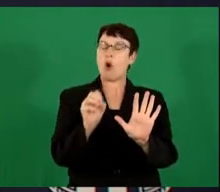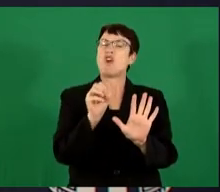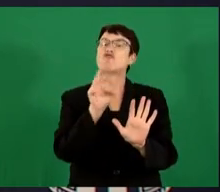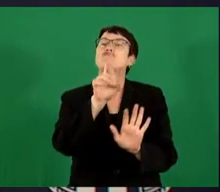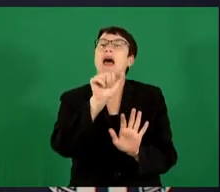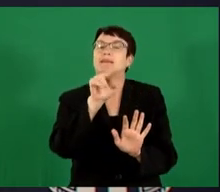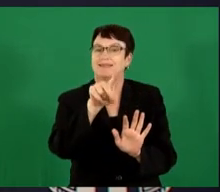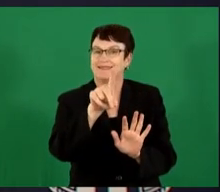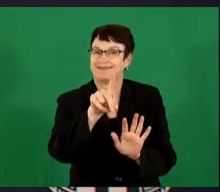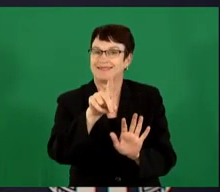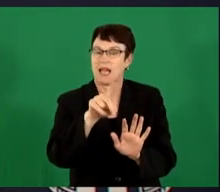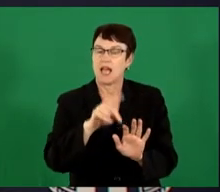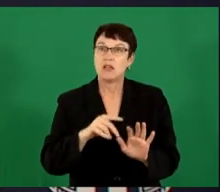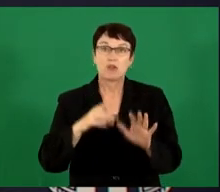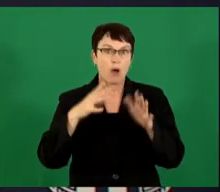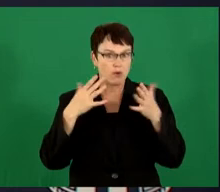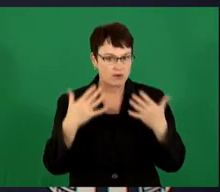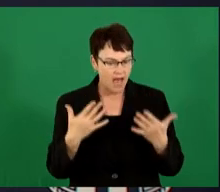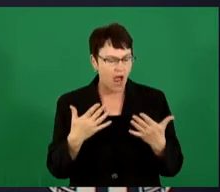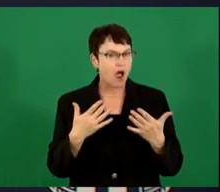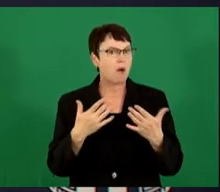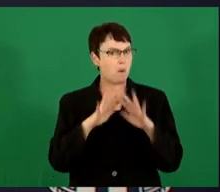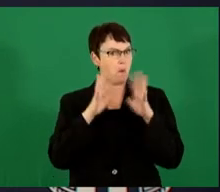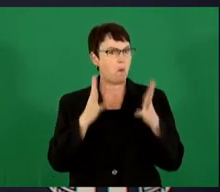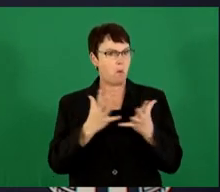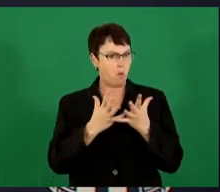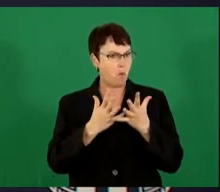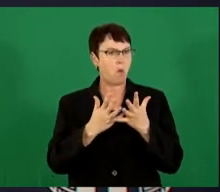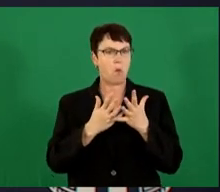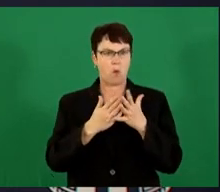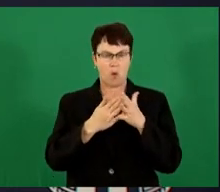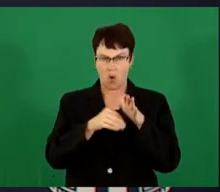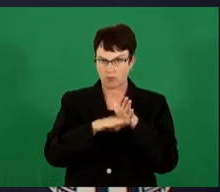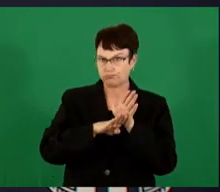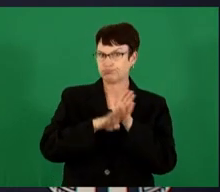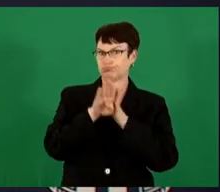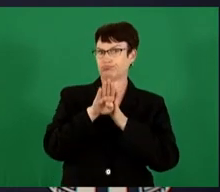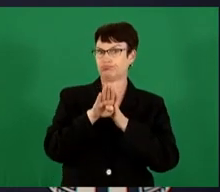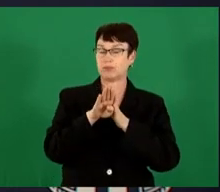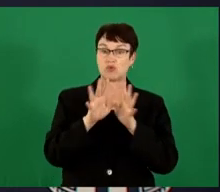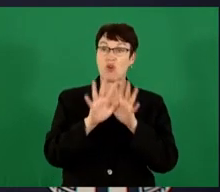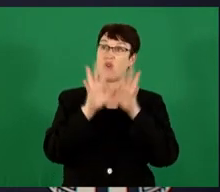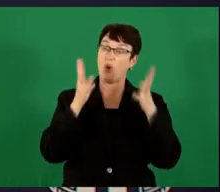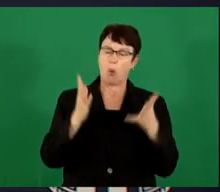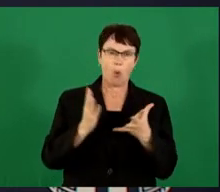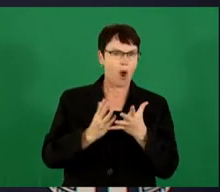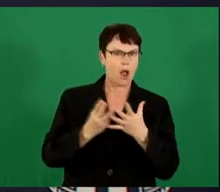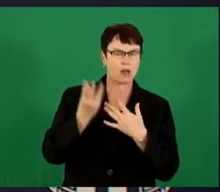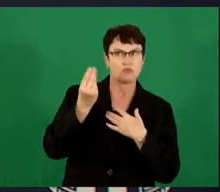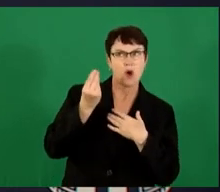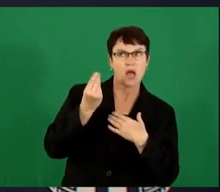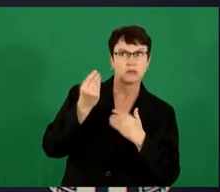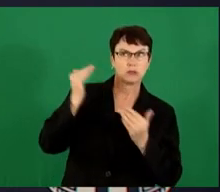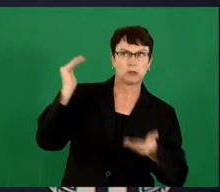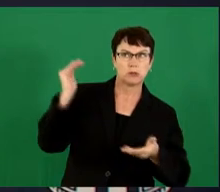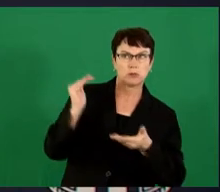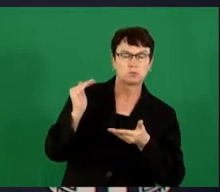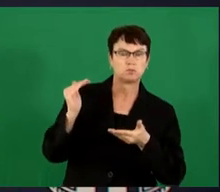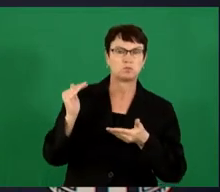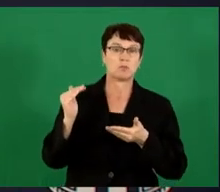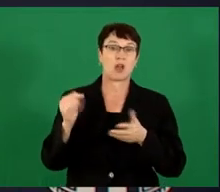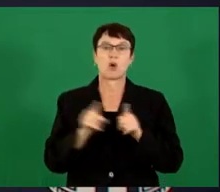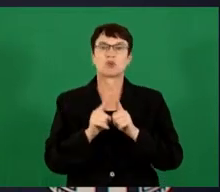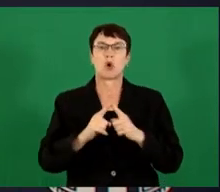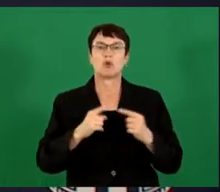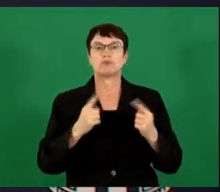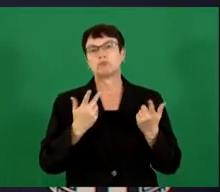Global economic growth has slowed and prices decreased for some goods and transport